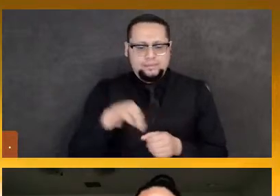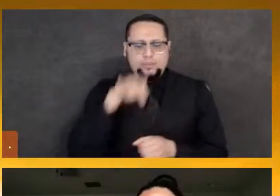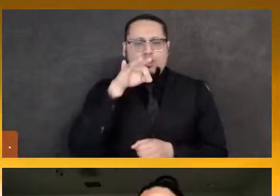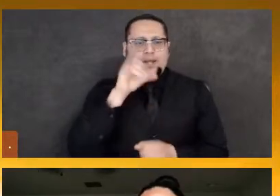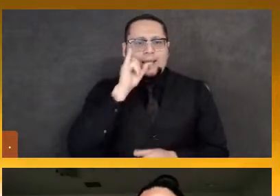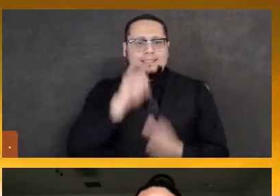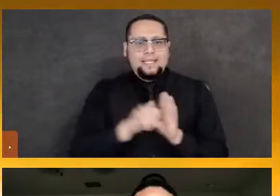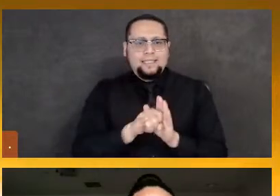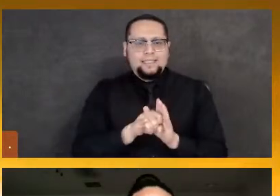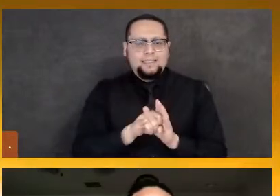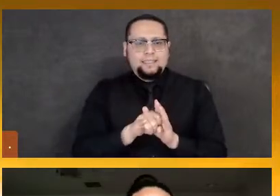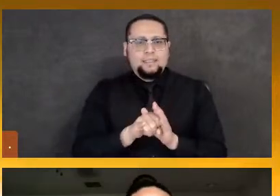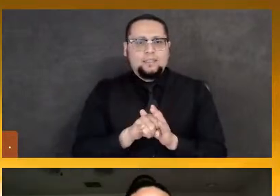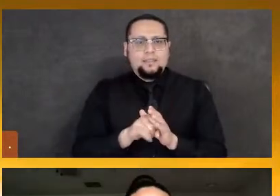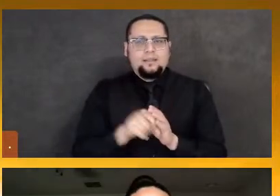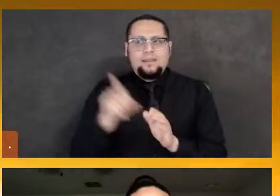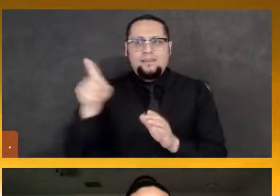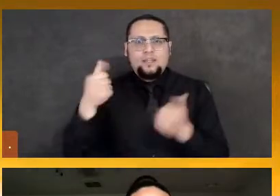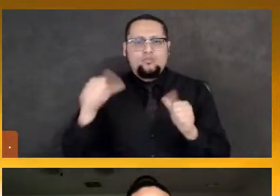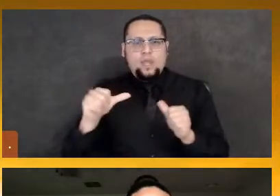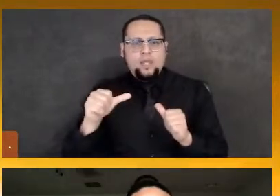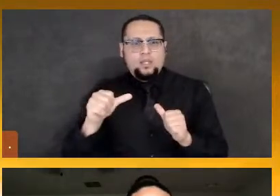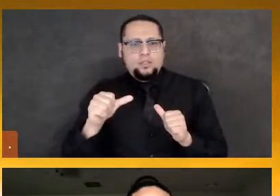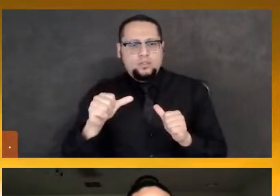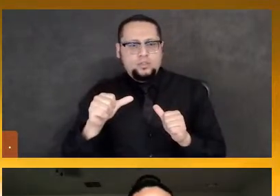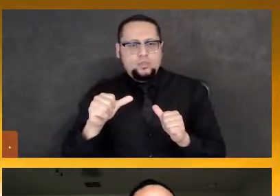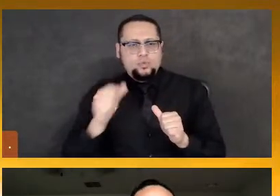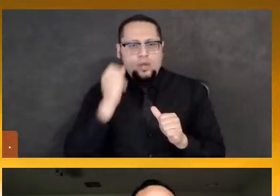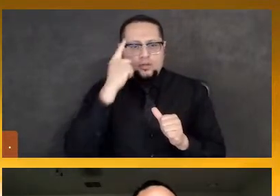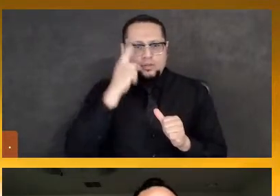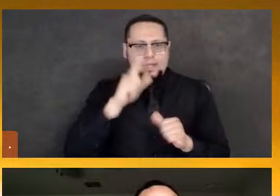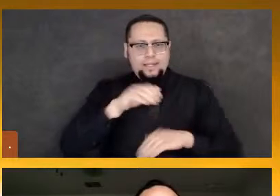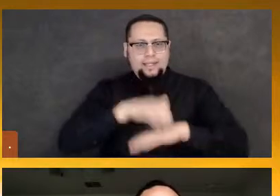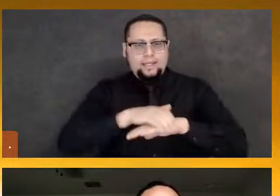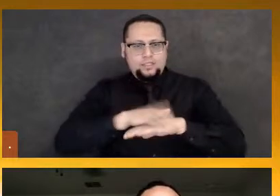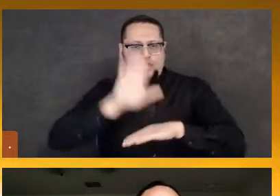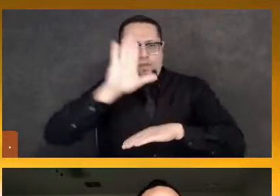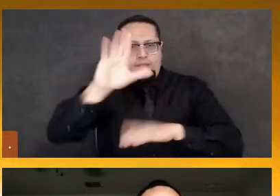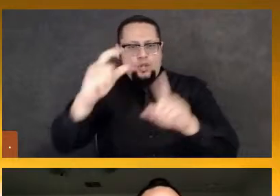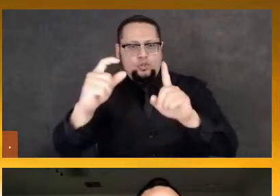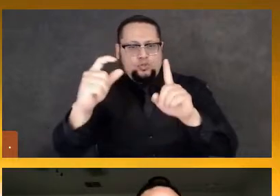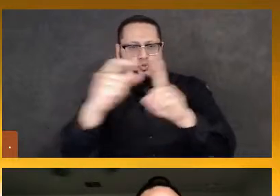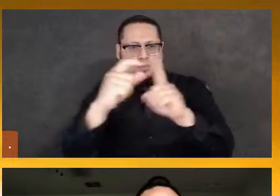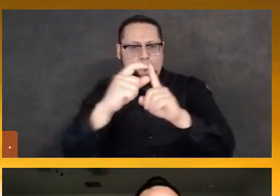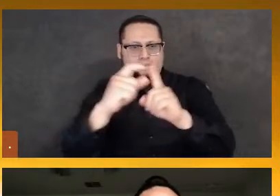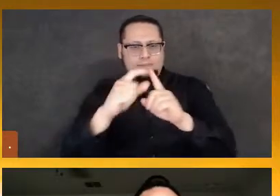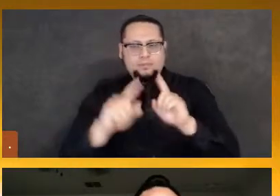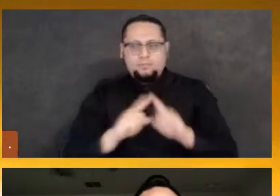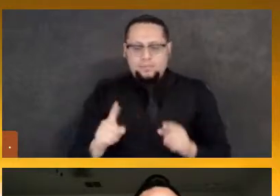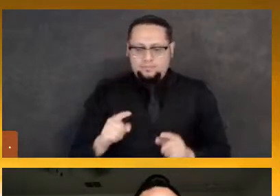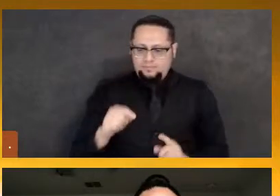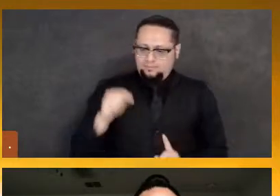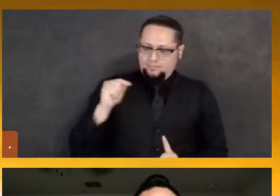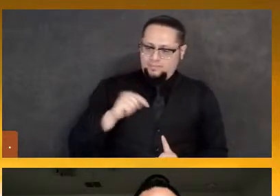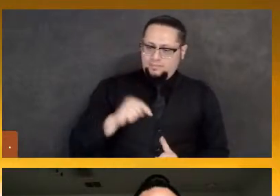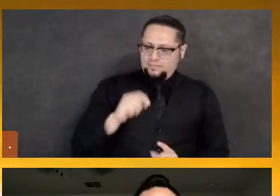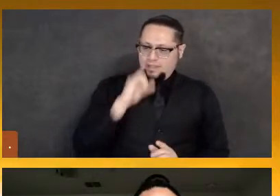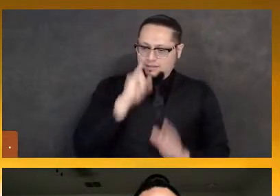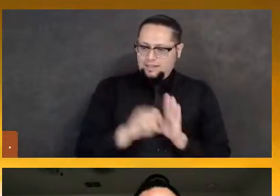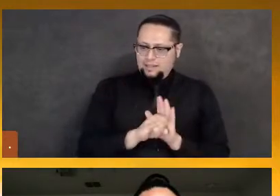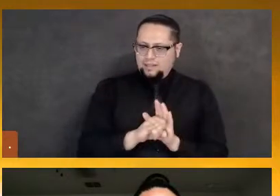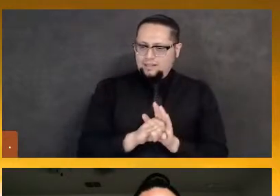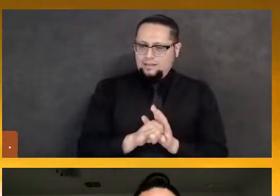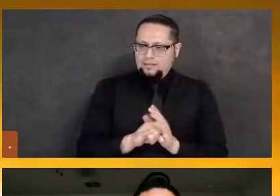they try to translate it or try to understand it into Western terms, but many of these identities are